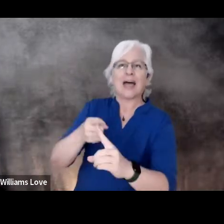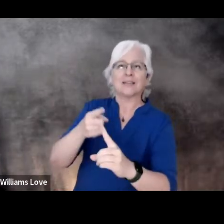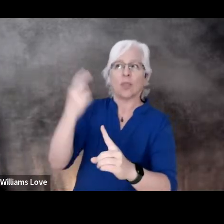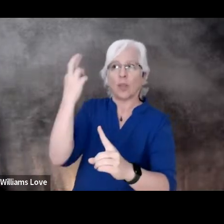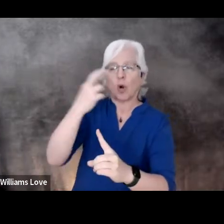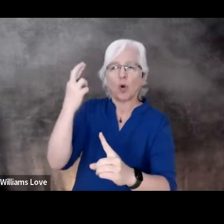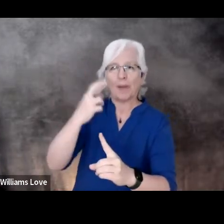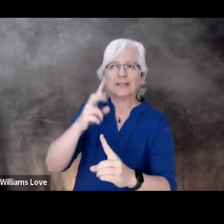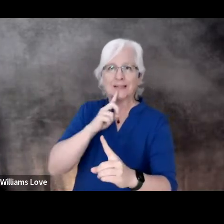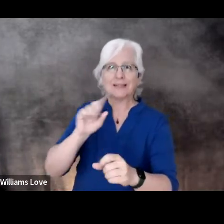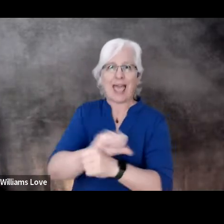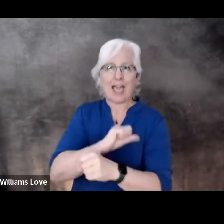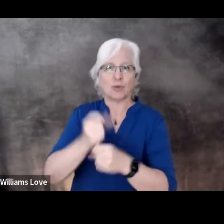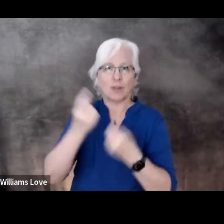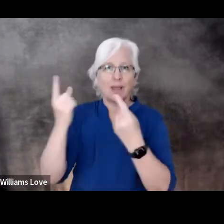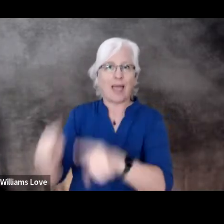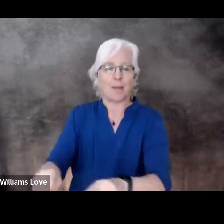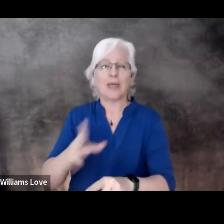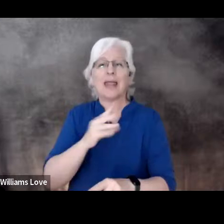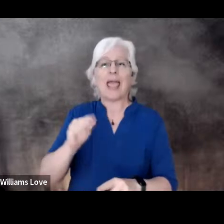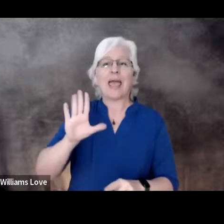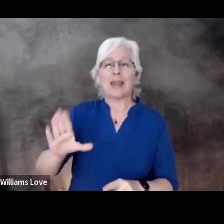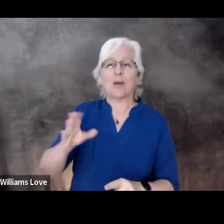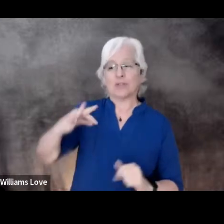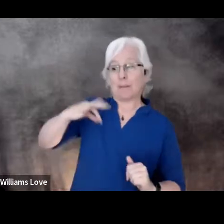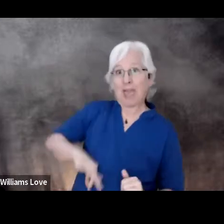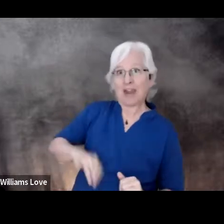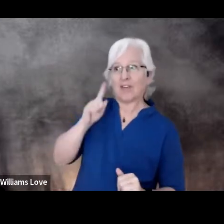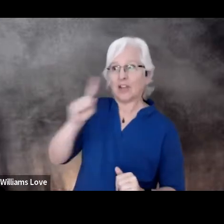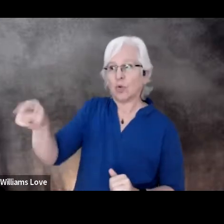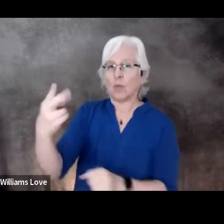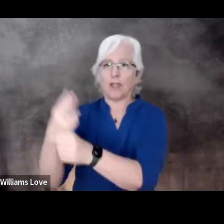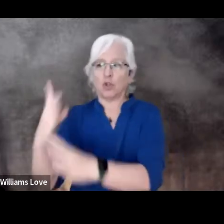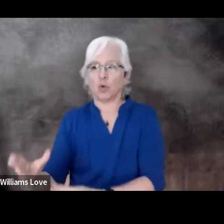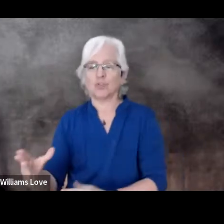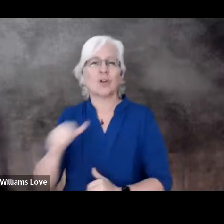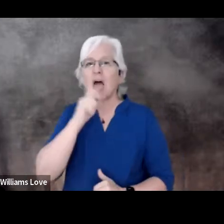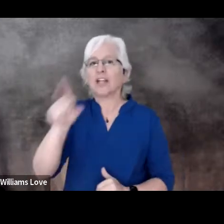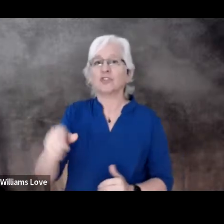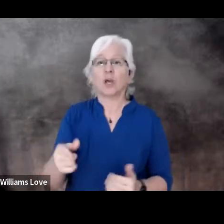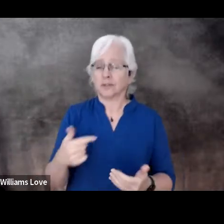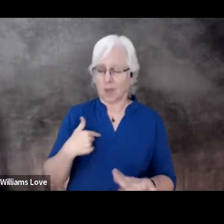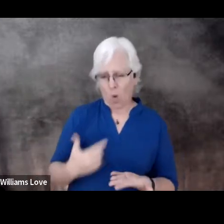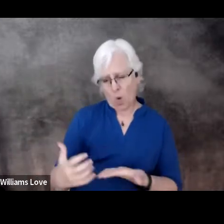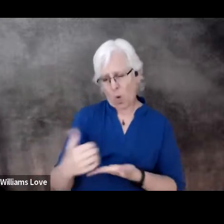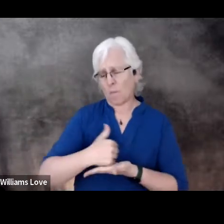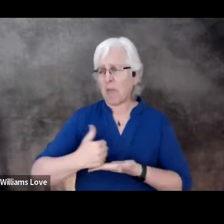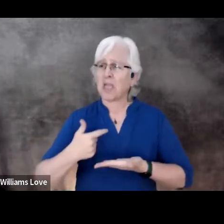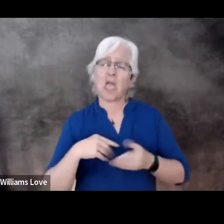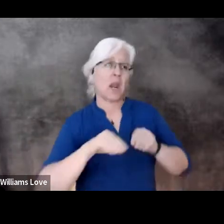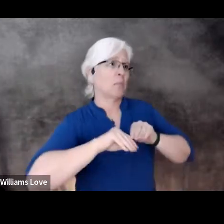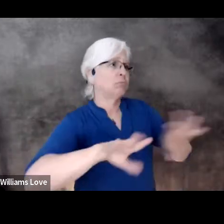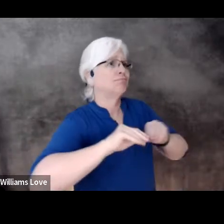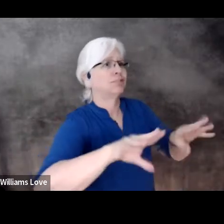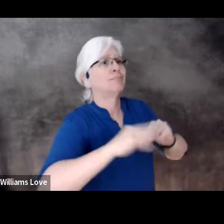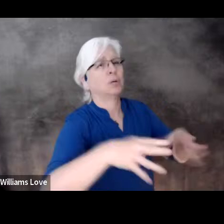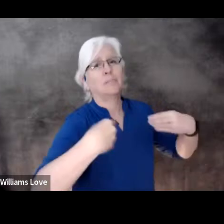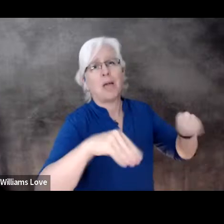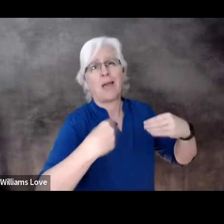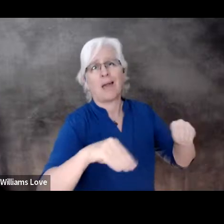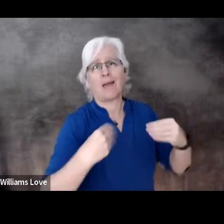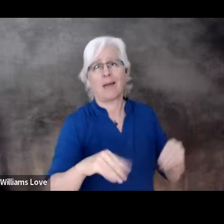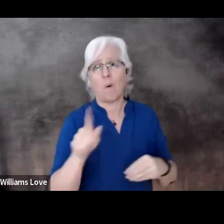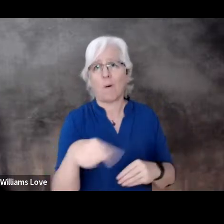as a benefit to their designated users rather than just being sold in the market as kind of recipients of those